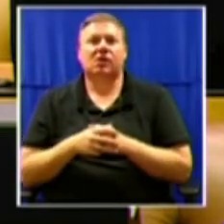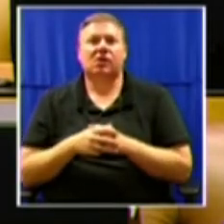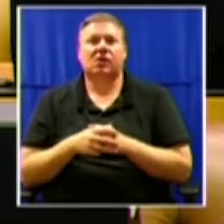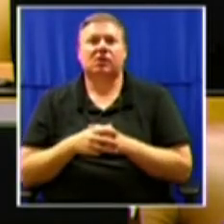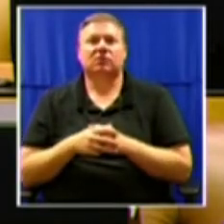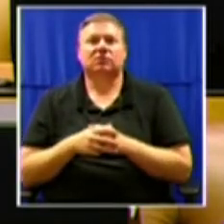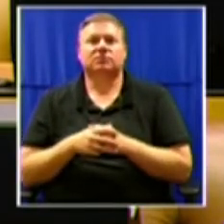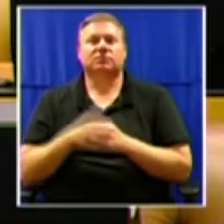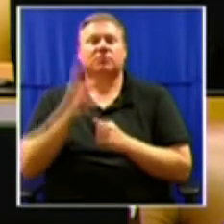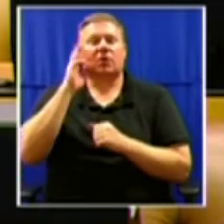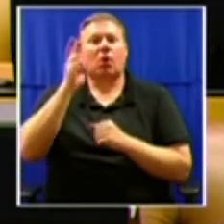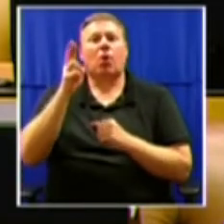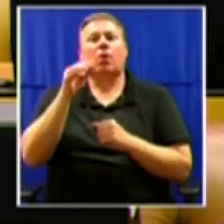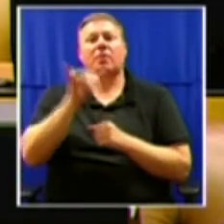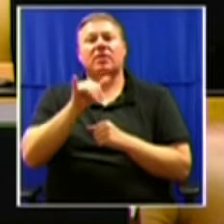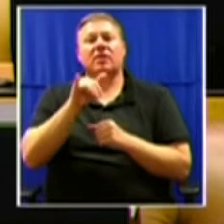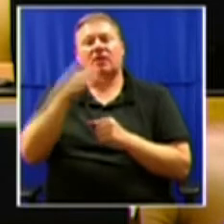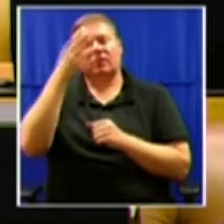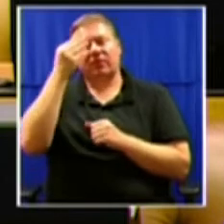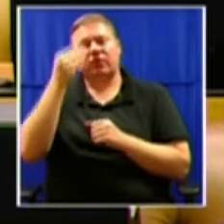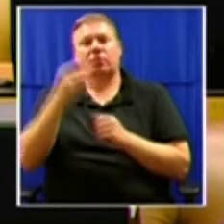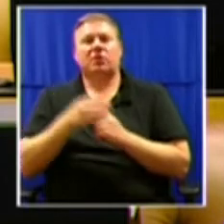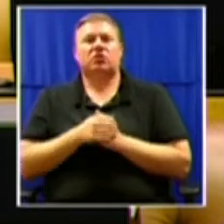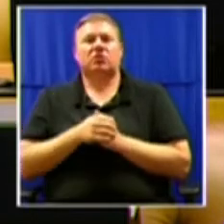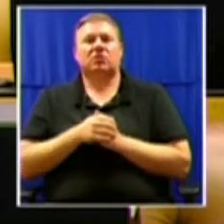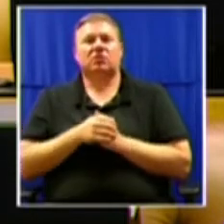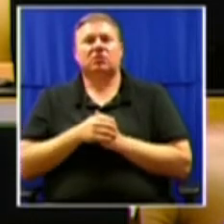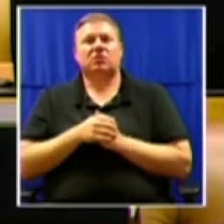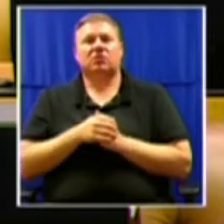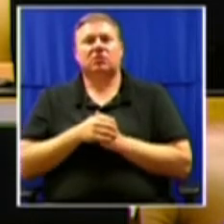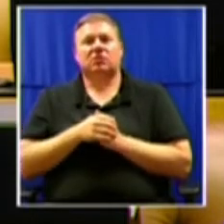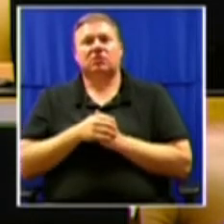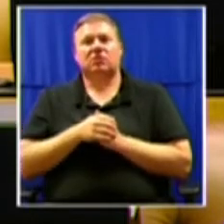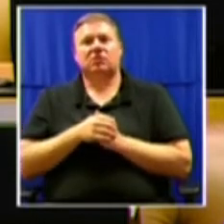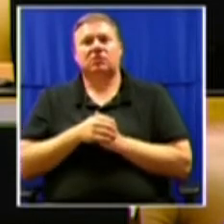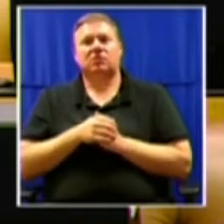that kind of information and that kind of